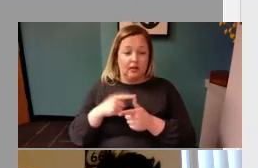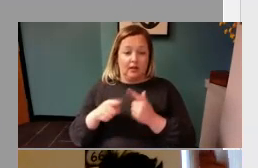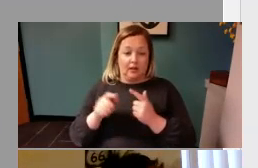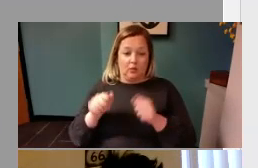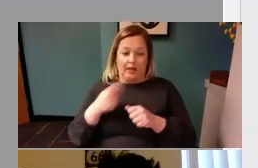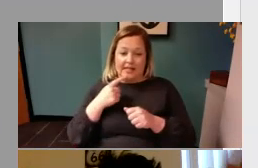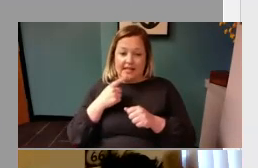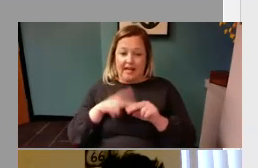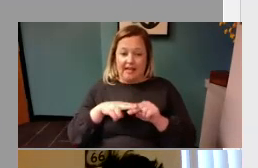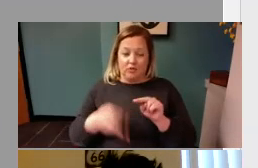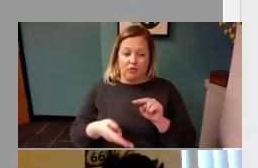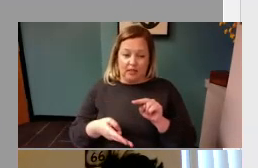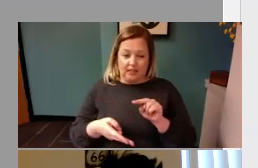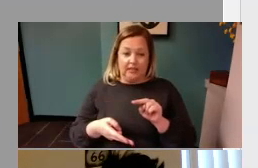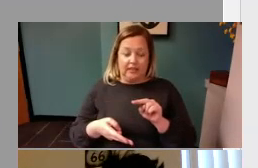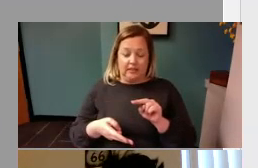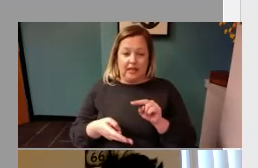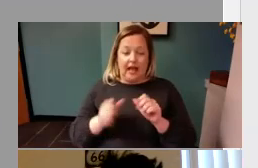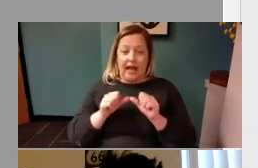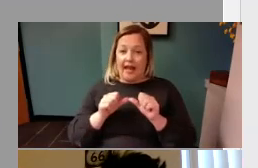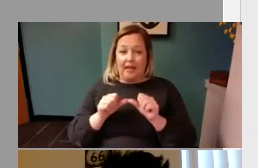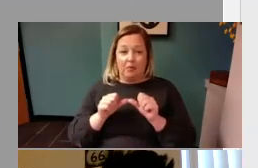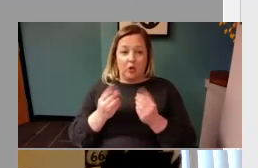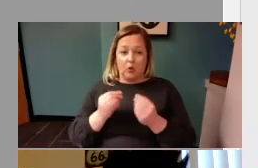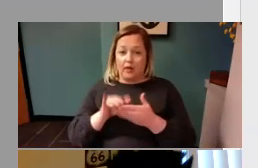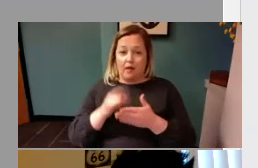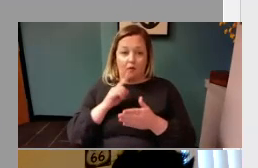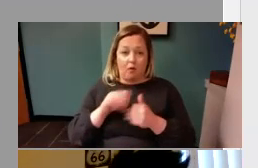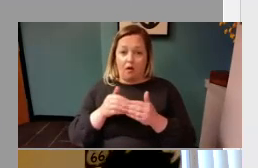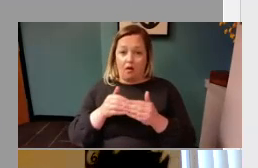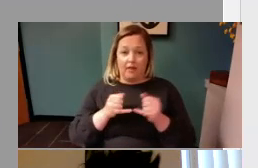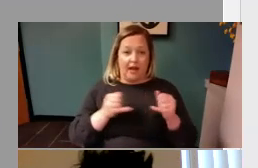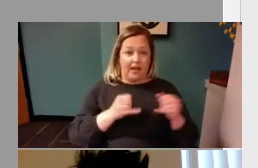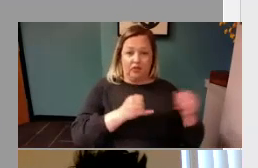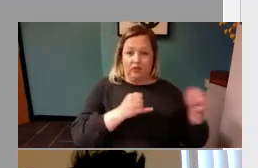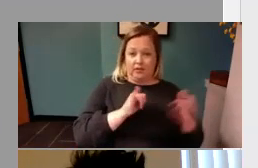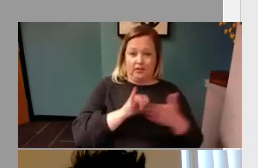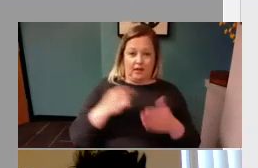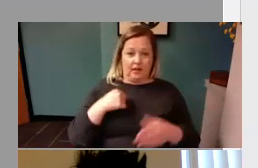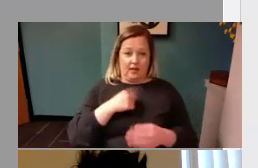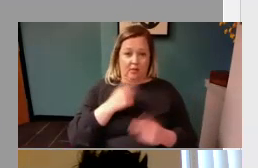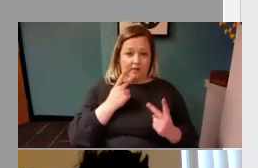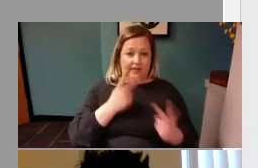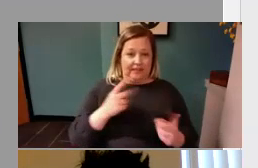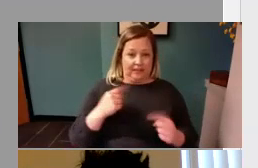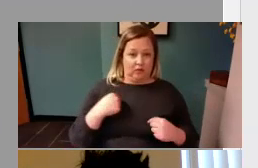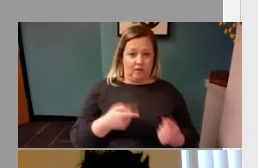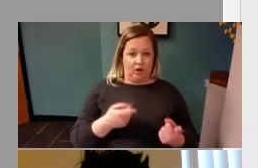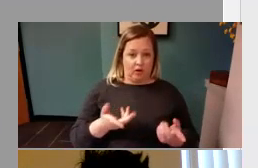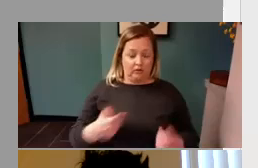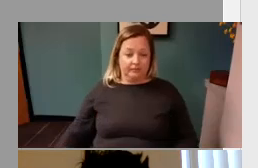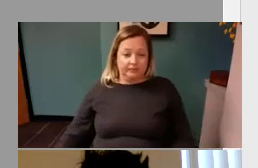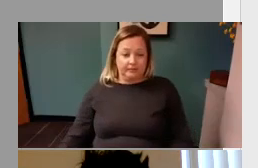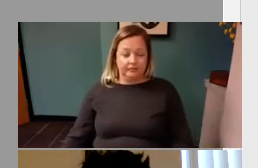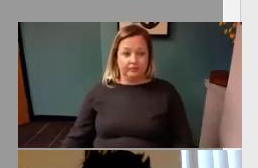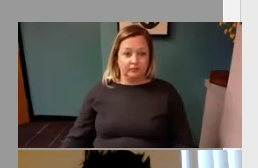cost and keep on doing it for all the edges that we have seen so far. Okay, so now